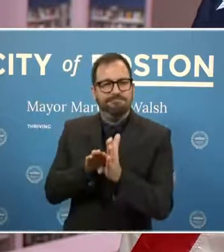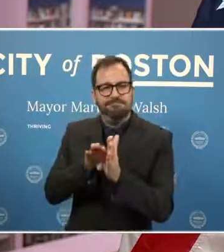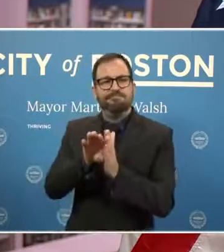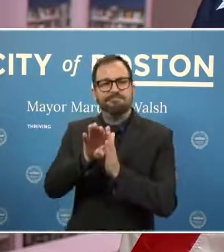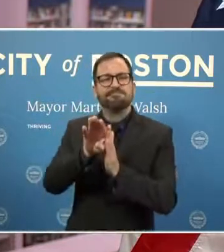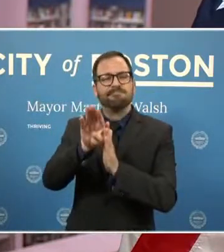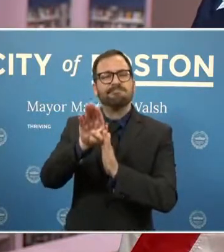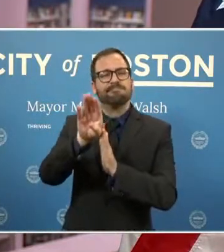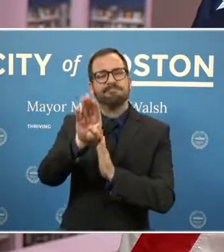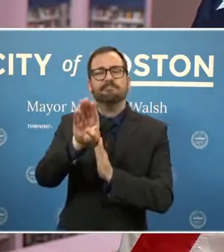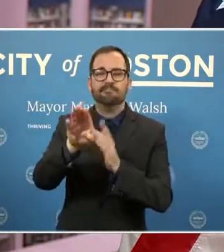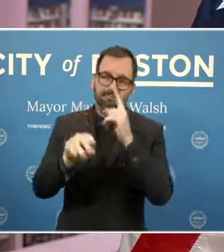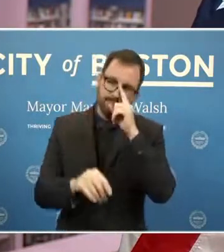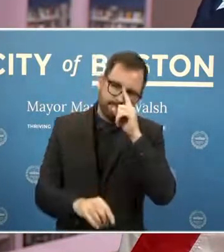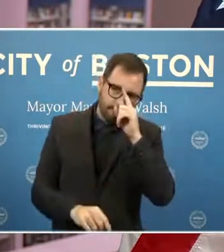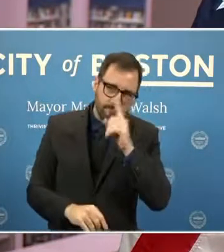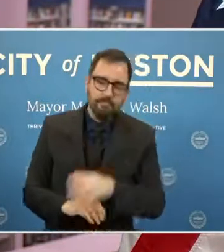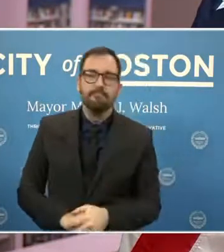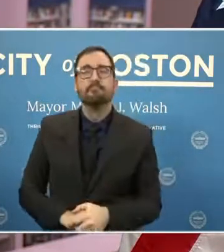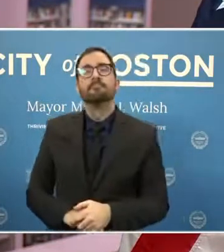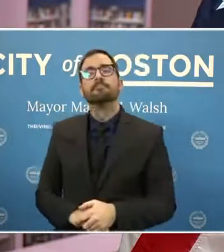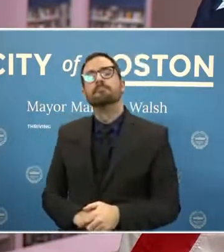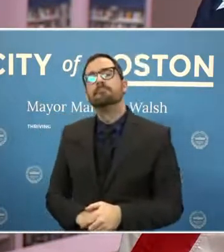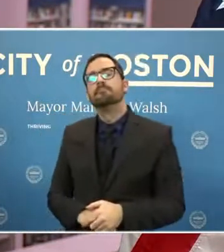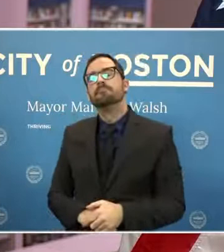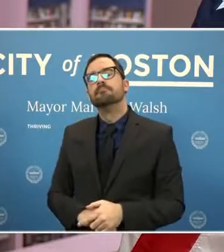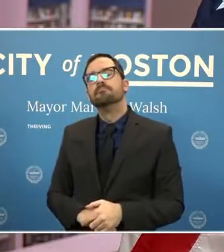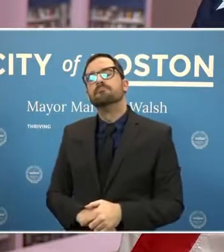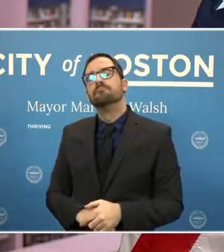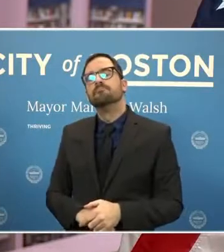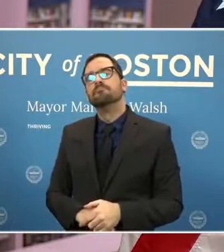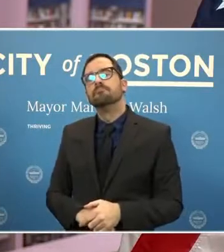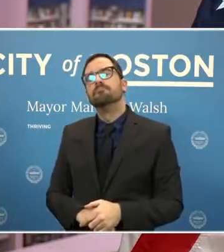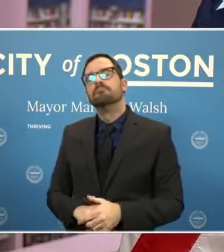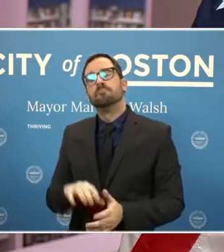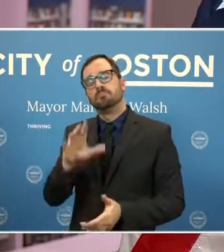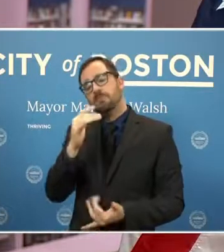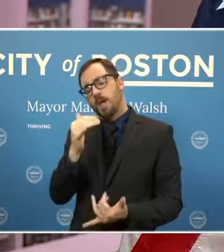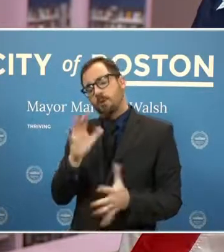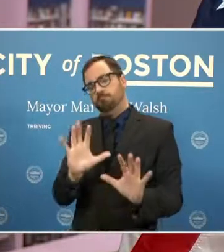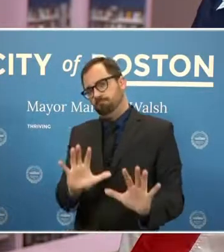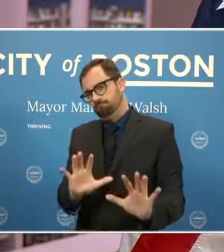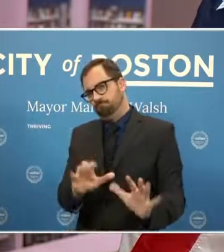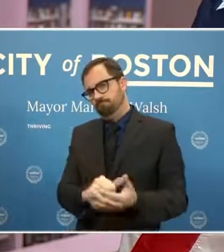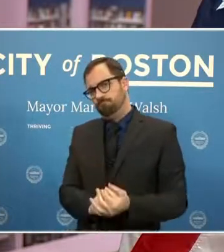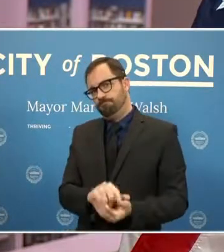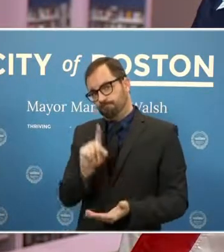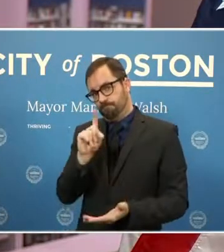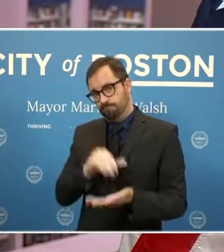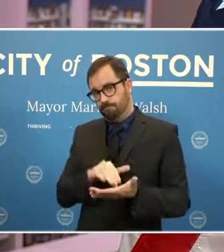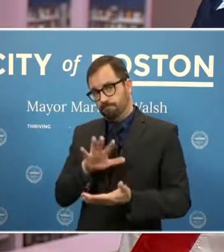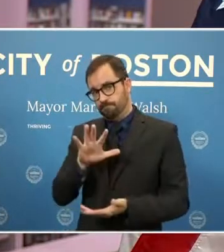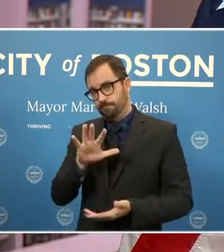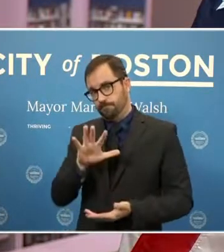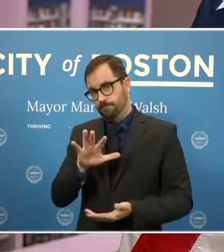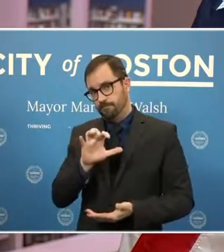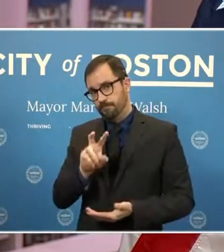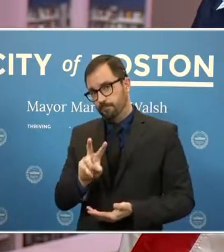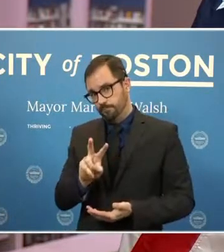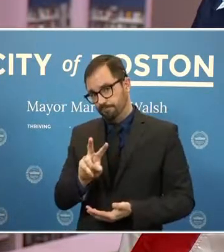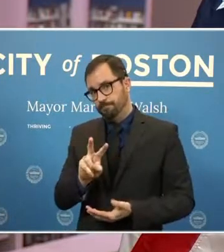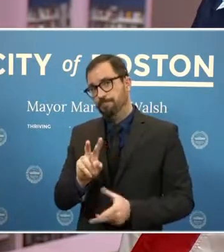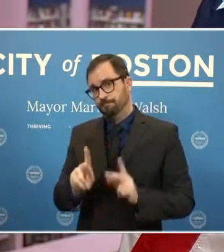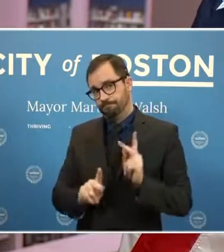their families are in my heart. I think of people I knew, like Beverly Ann Rock. Beverly was a longtime social worker